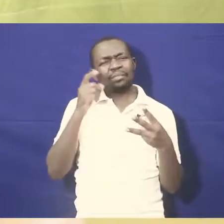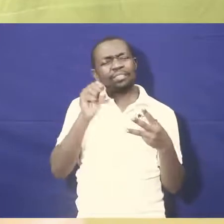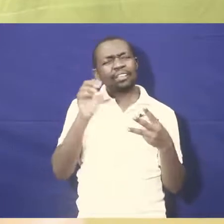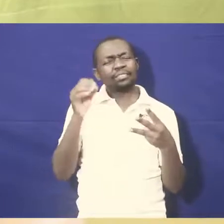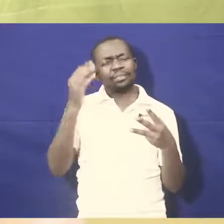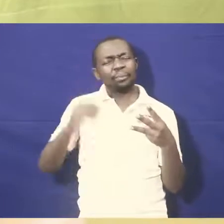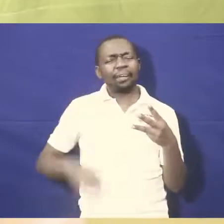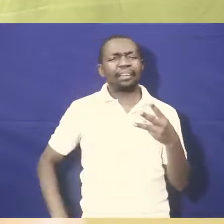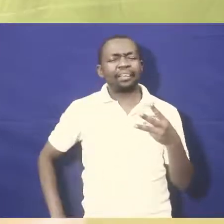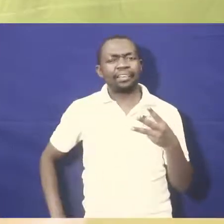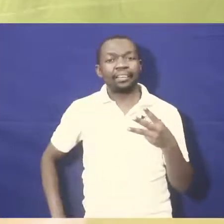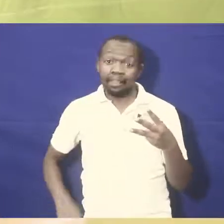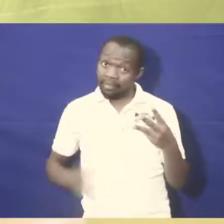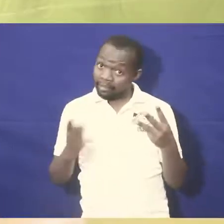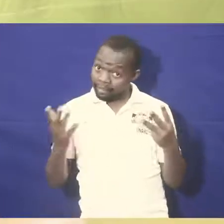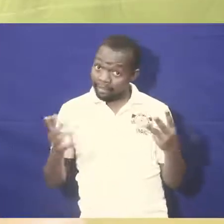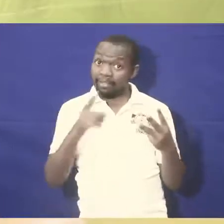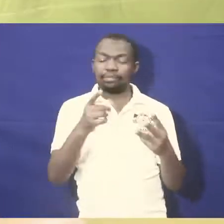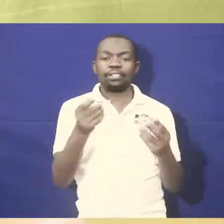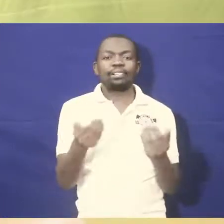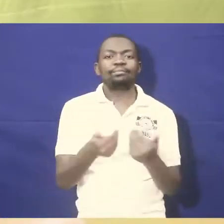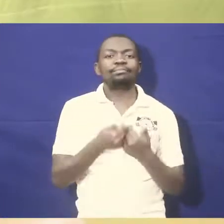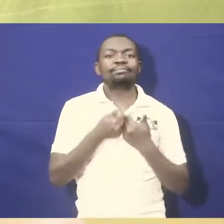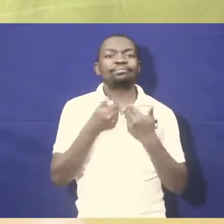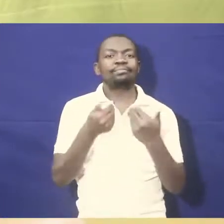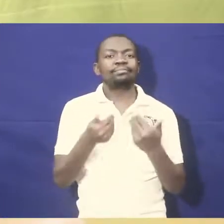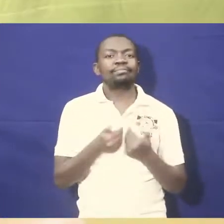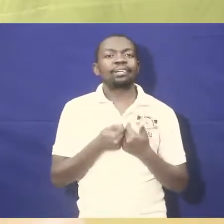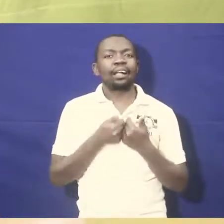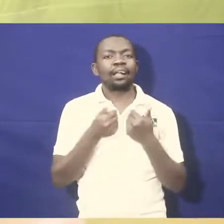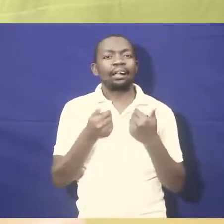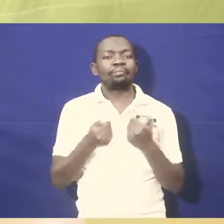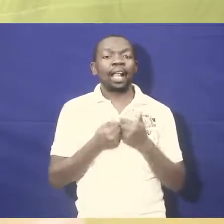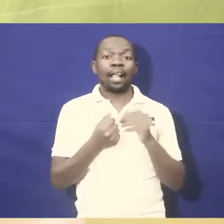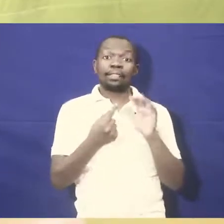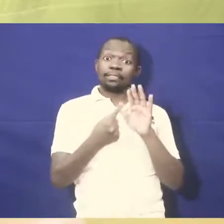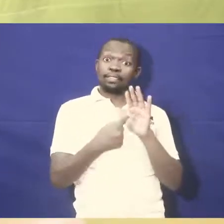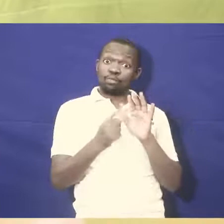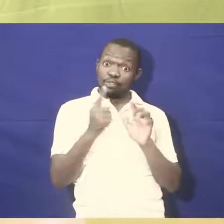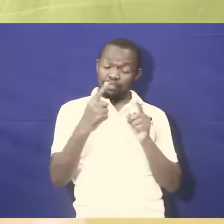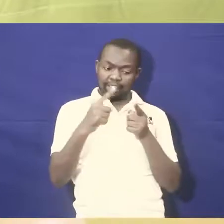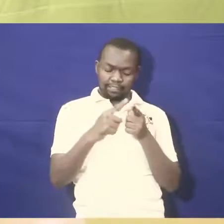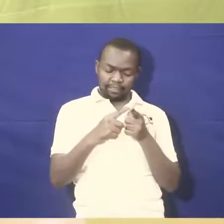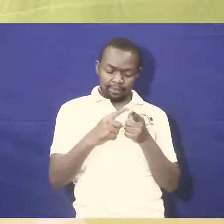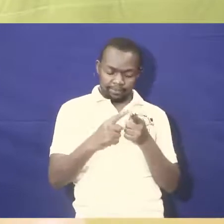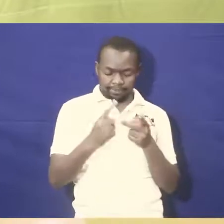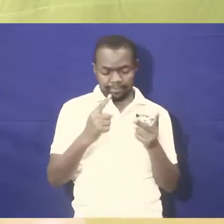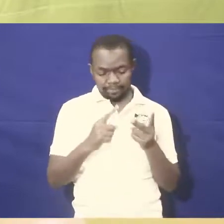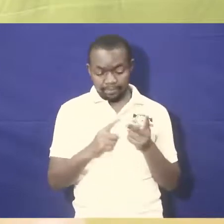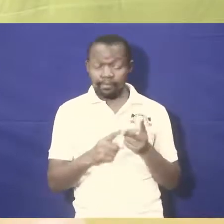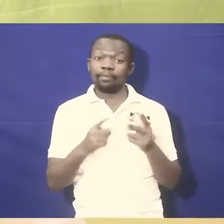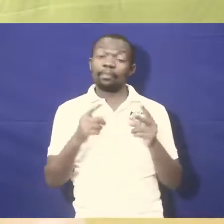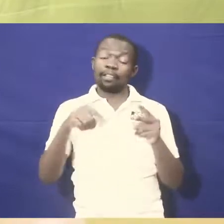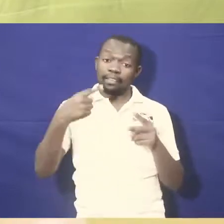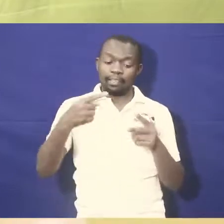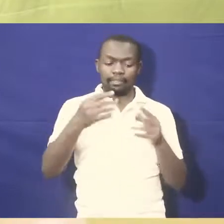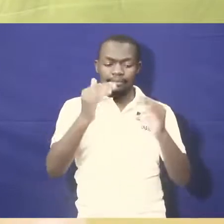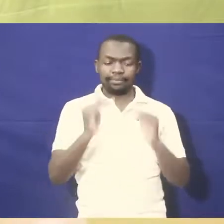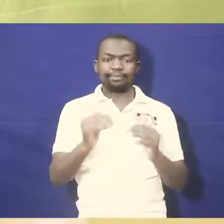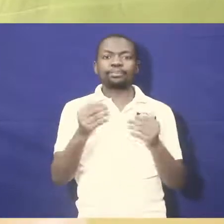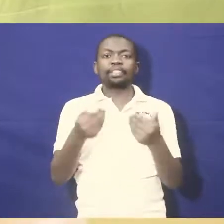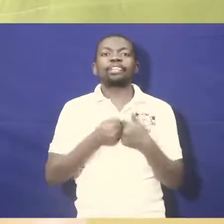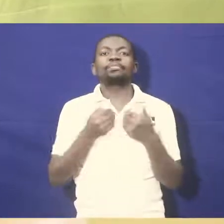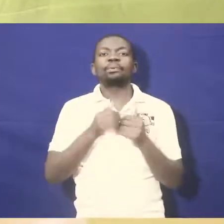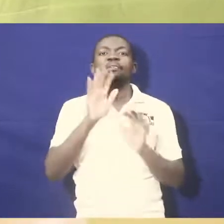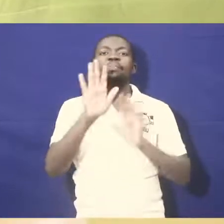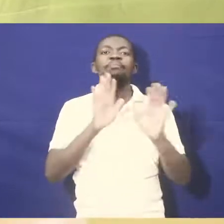so? So you are going to describe this now. Describe the situation first and then explain your